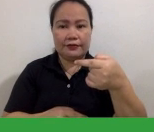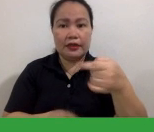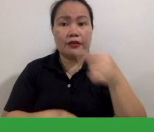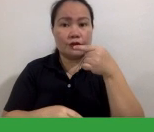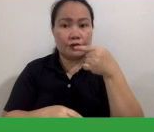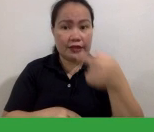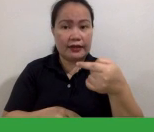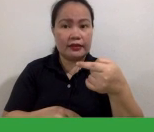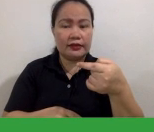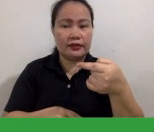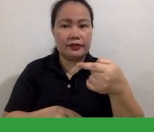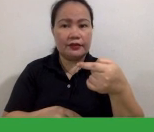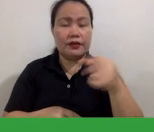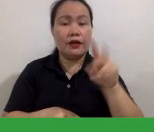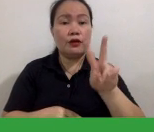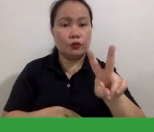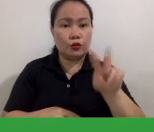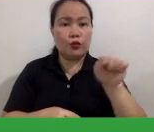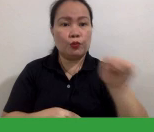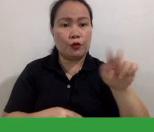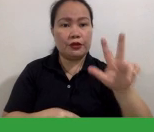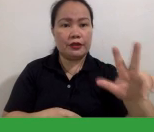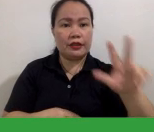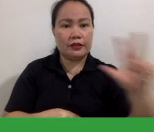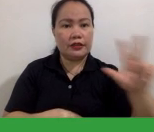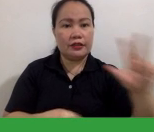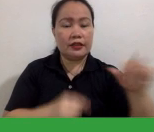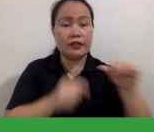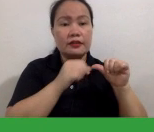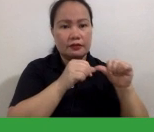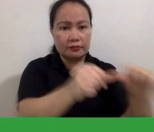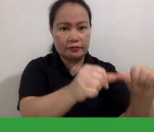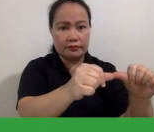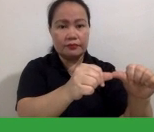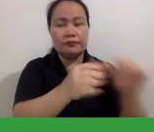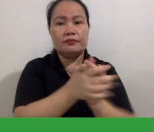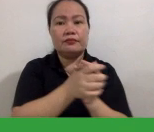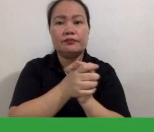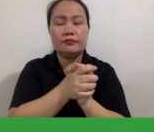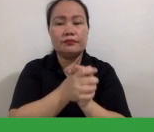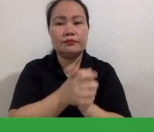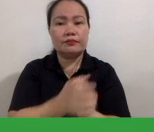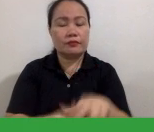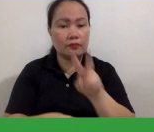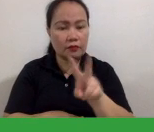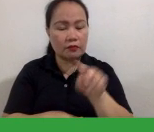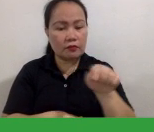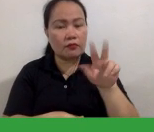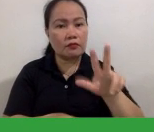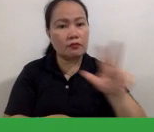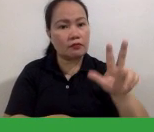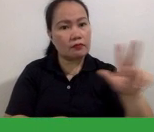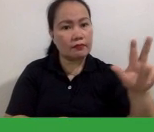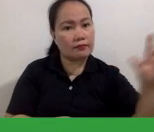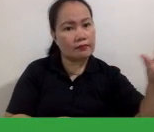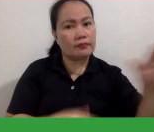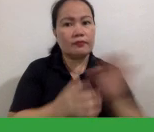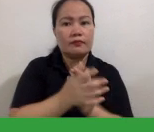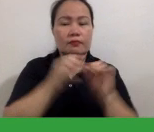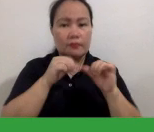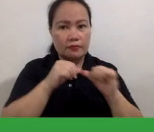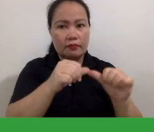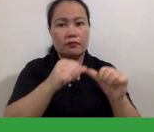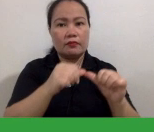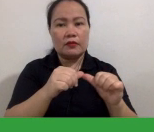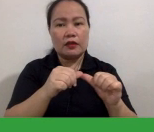Different signs, negative. So, tsaka lang tayo maglagay ng negative. Okay? So, negative 7 over 3 is